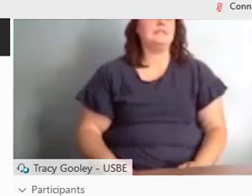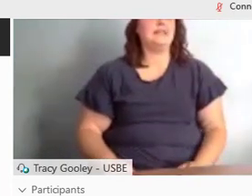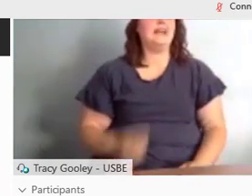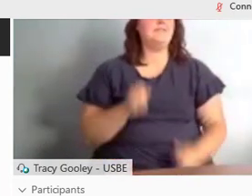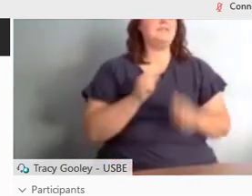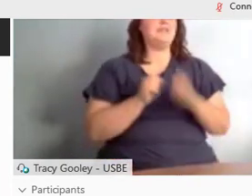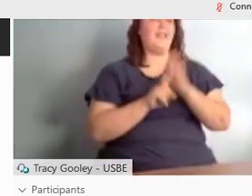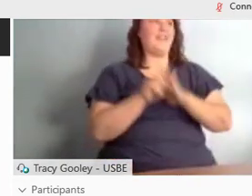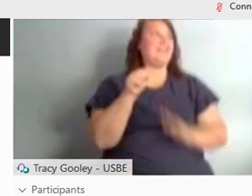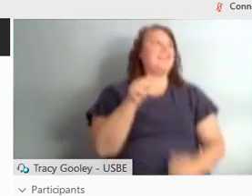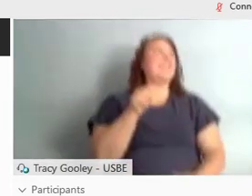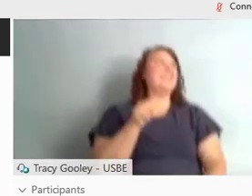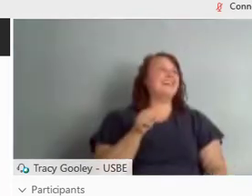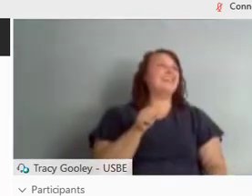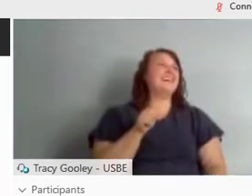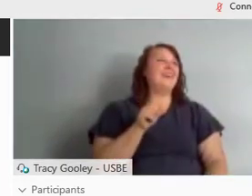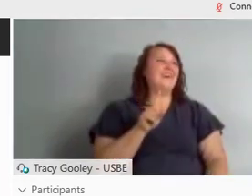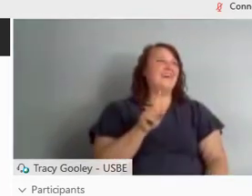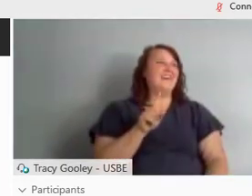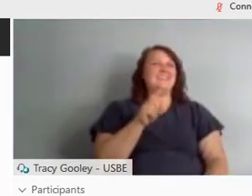Except for you're a little bit taller.